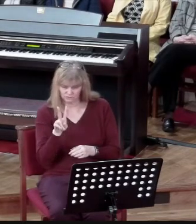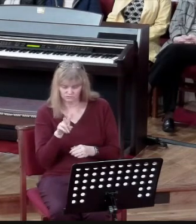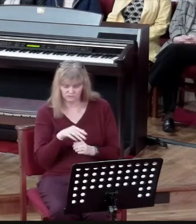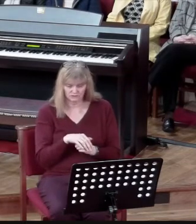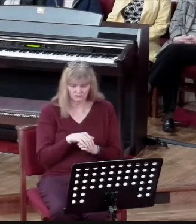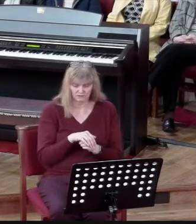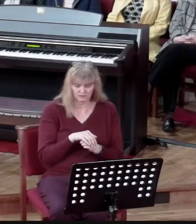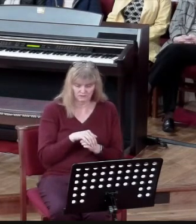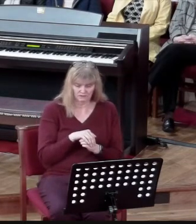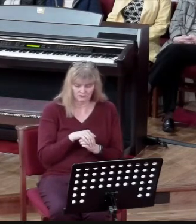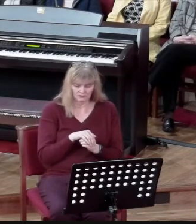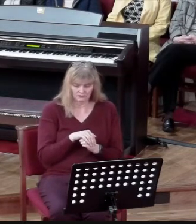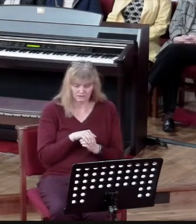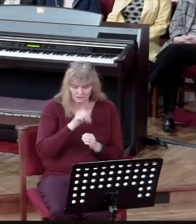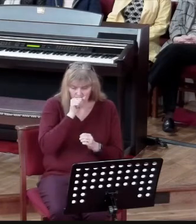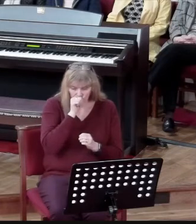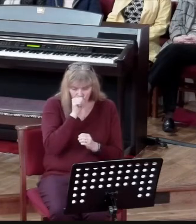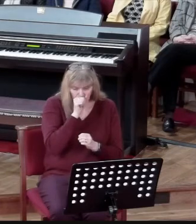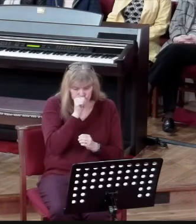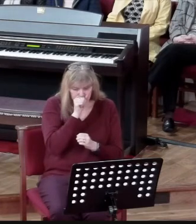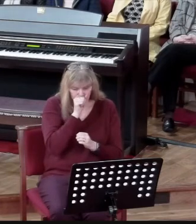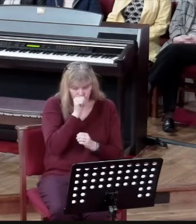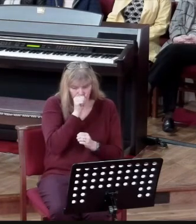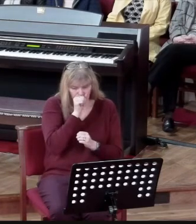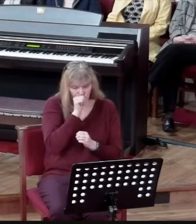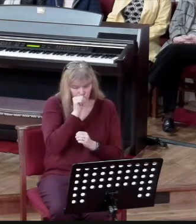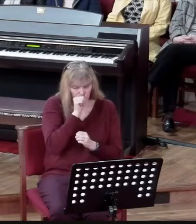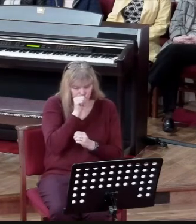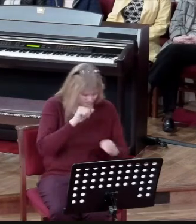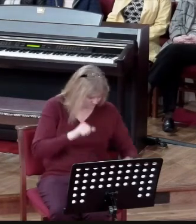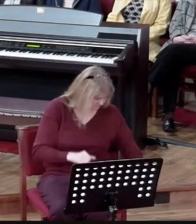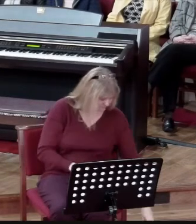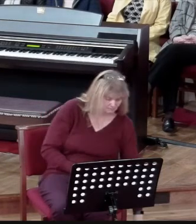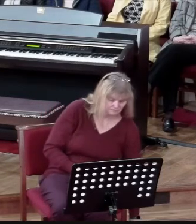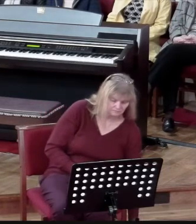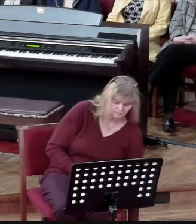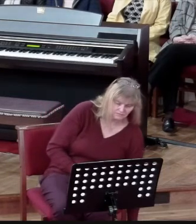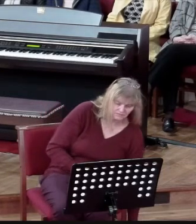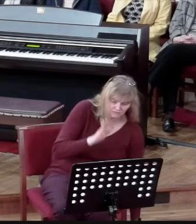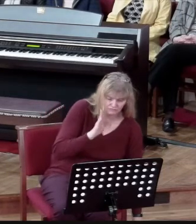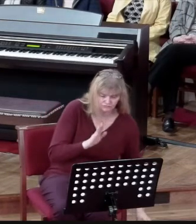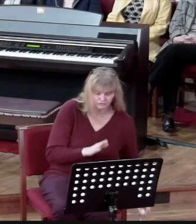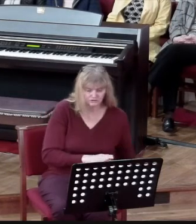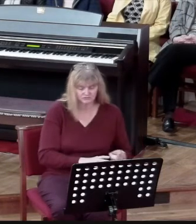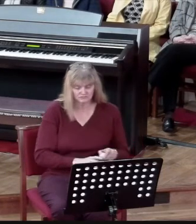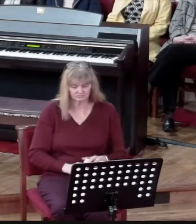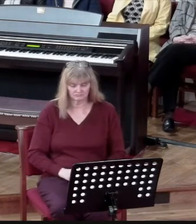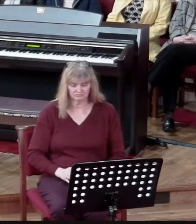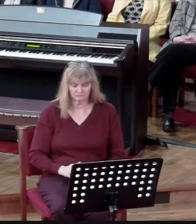don't do that. Just think about what we're saying. But there was this stranger on the shore,